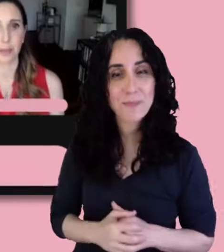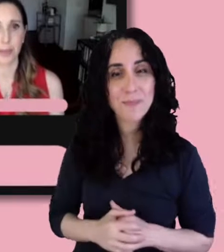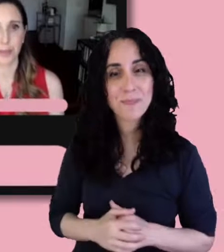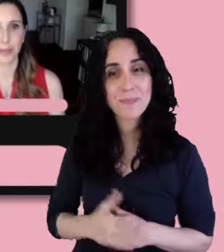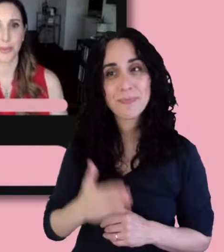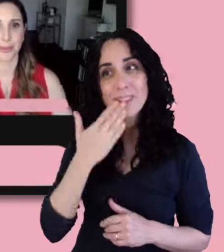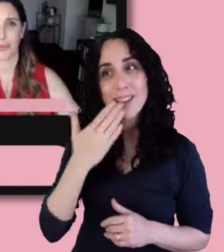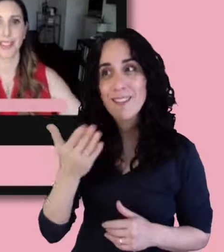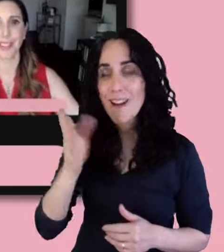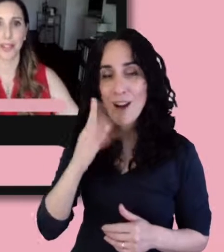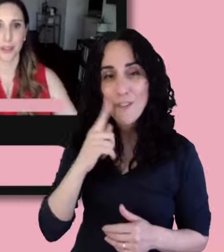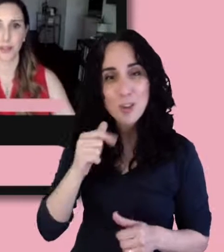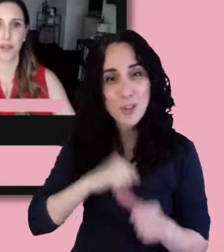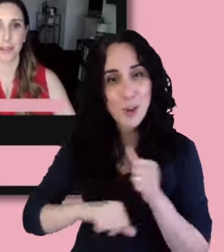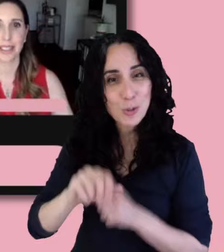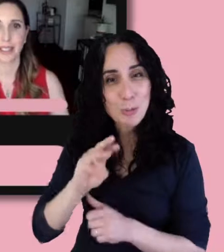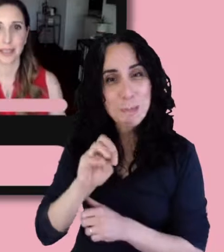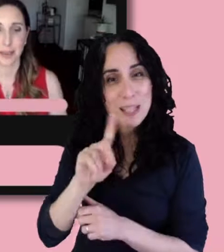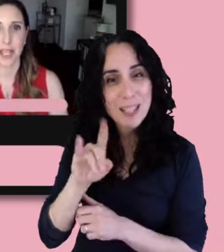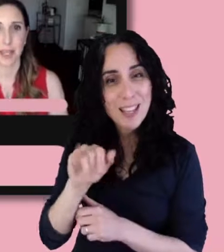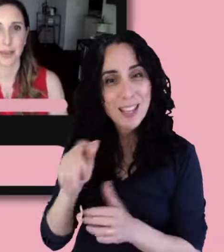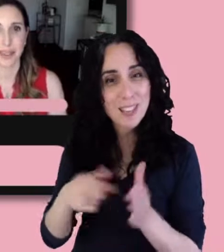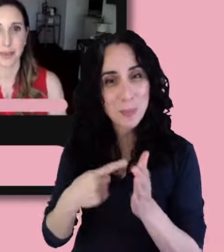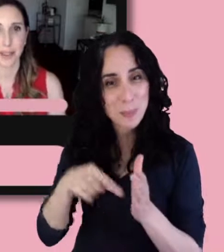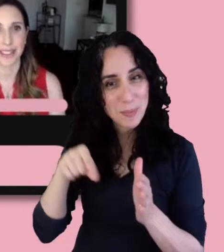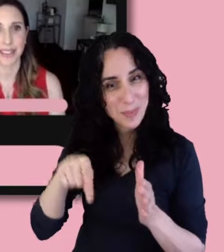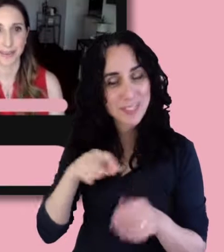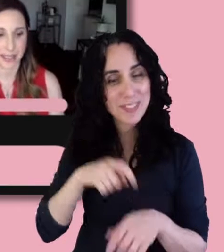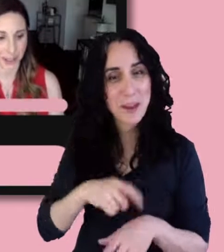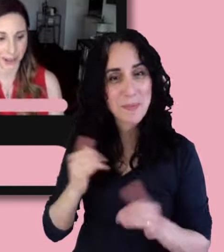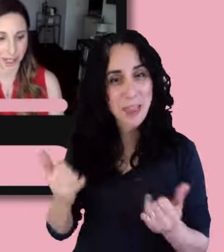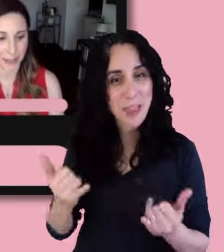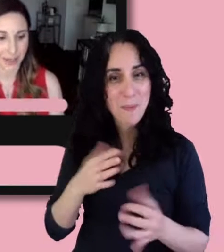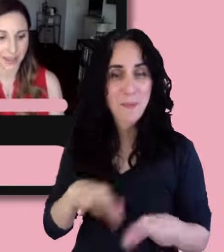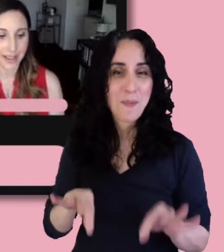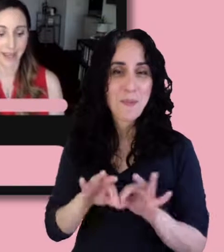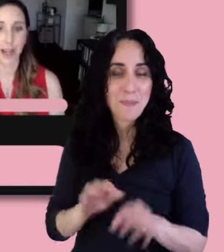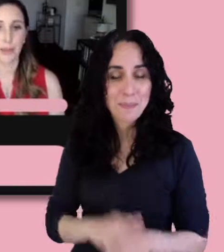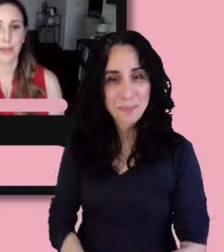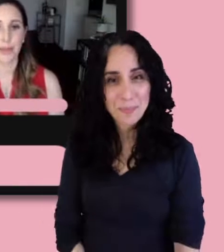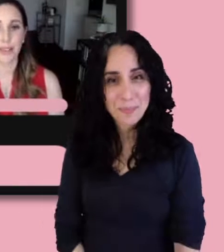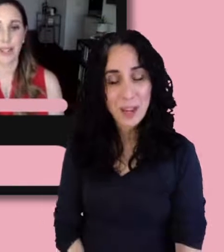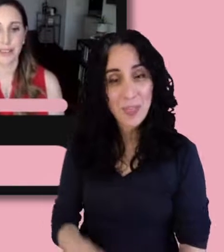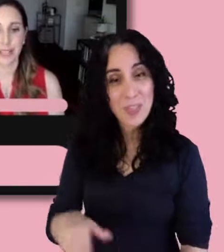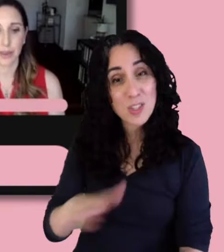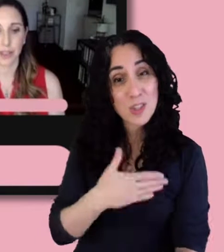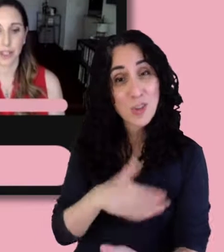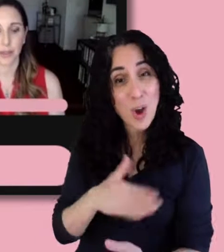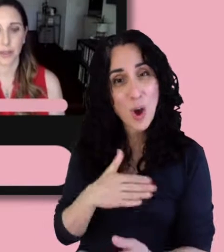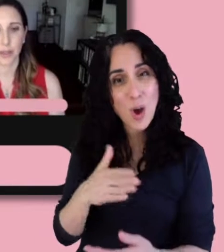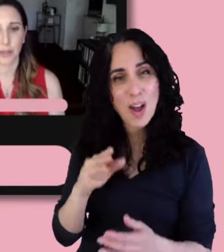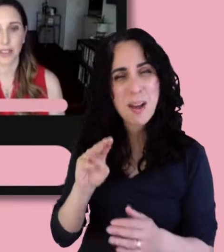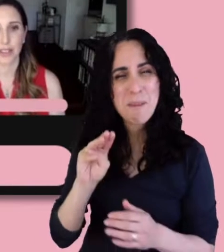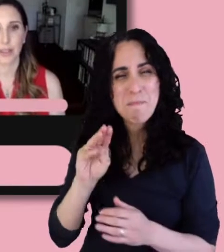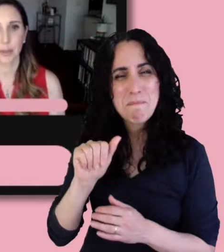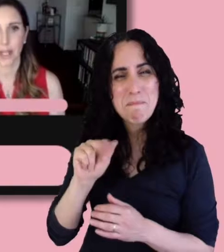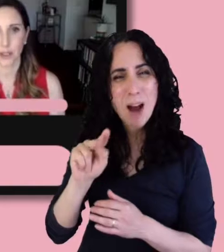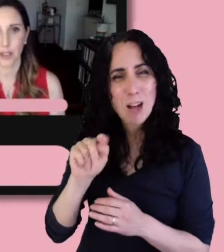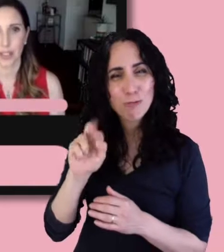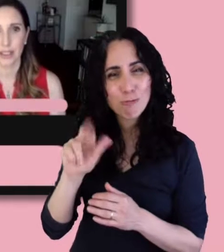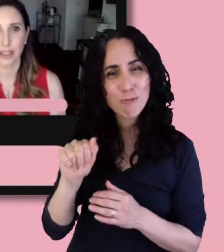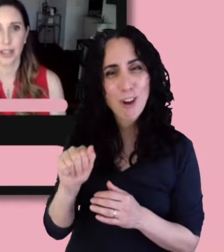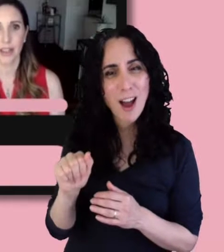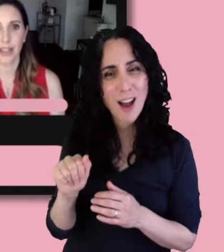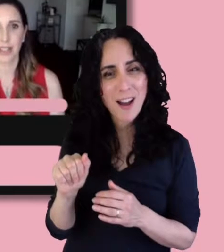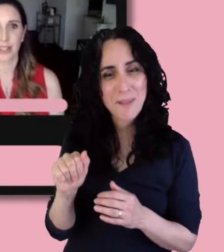Instagram. Thank God for social media sometimes, especially in this particular time. This song that I want to share with you is a little